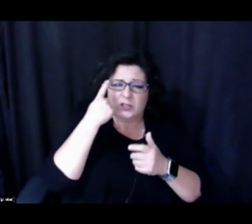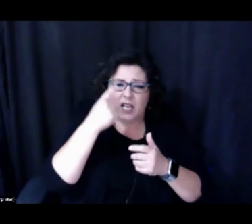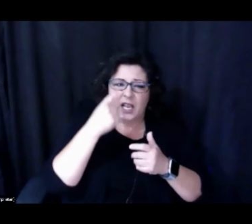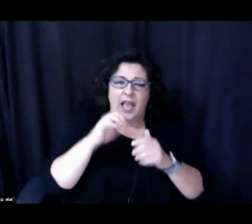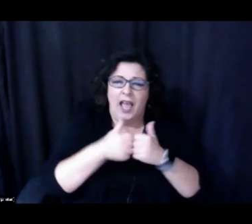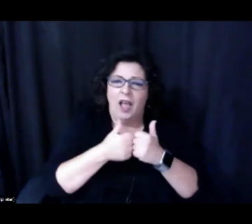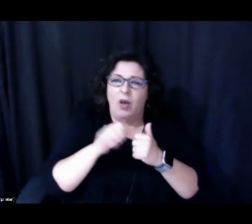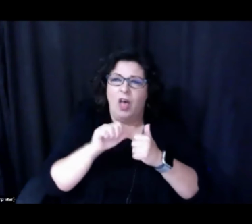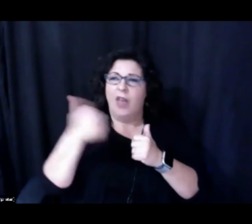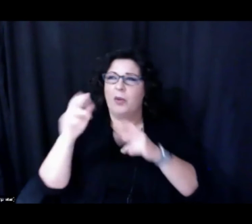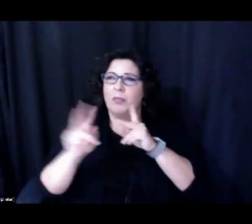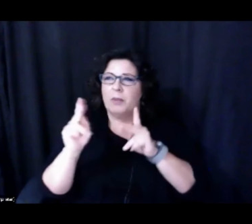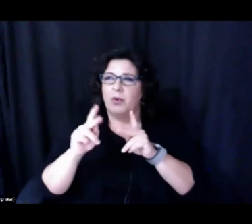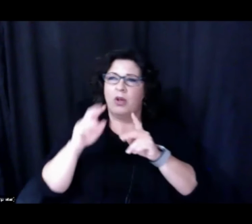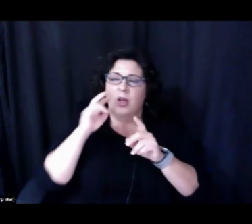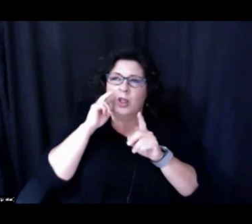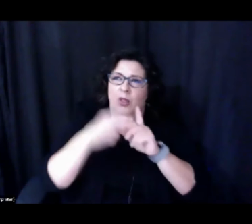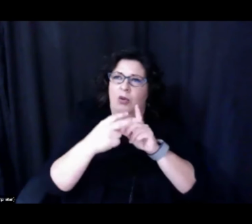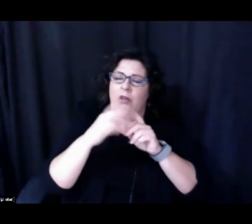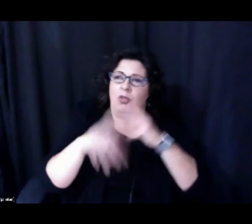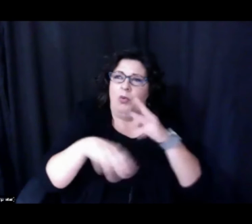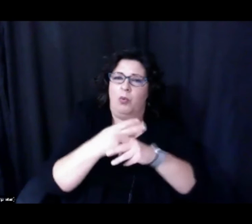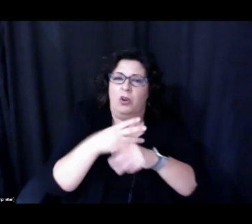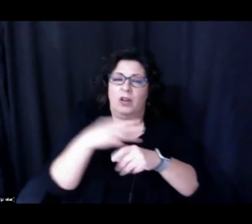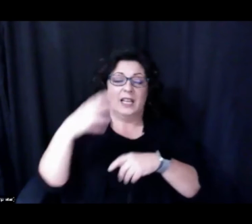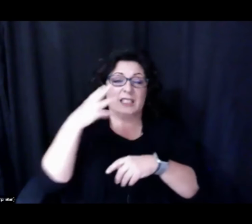people look at the world and how other people experience the world.